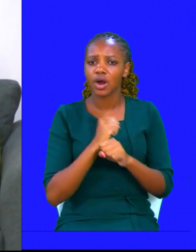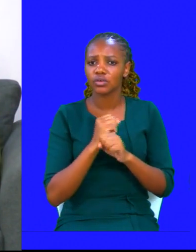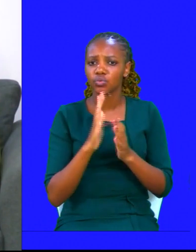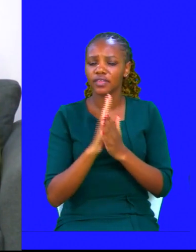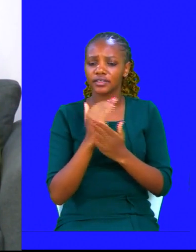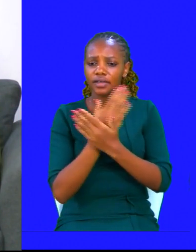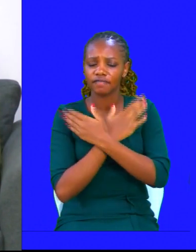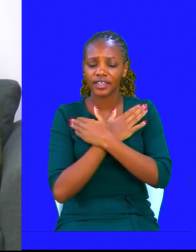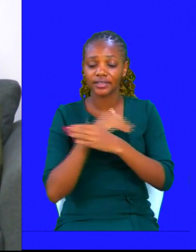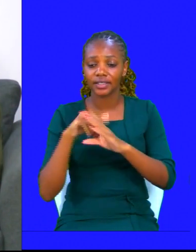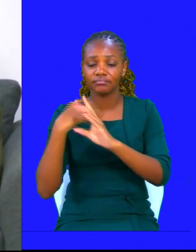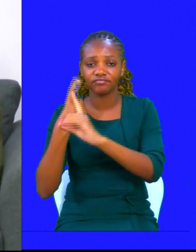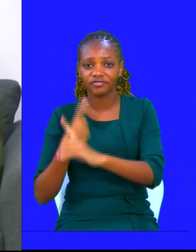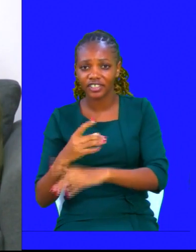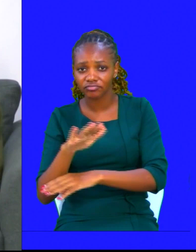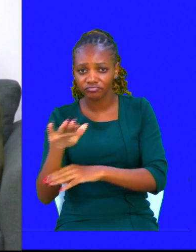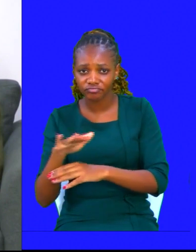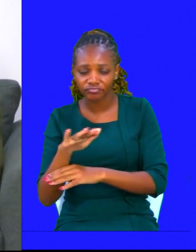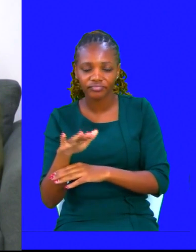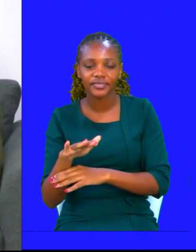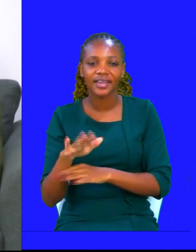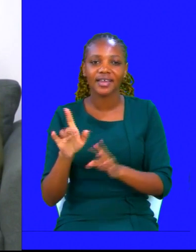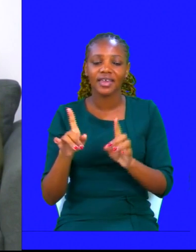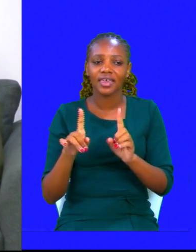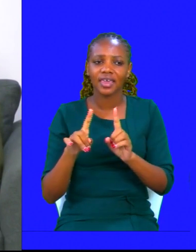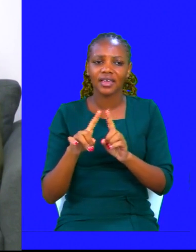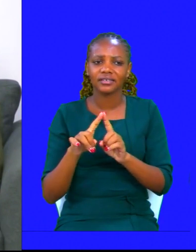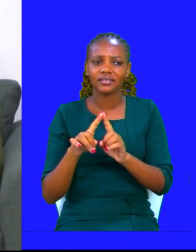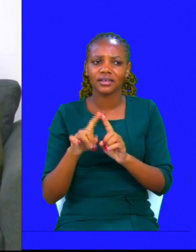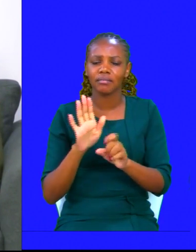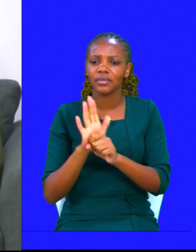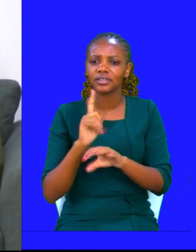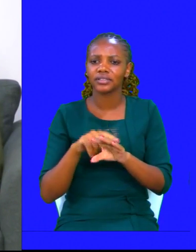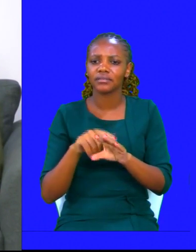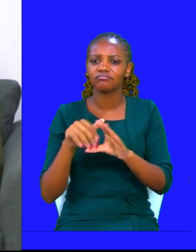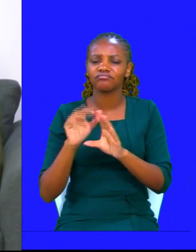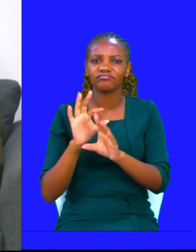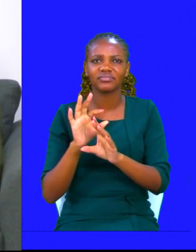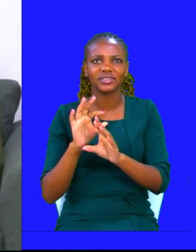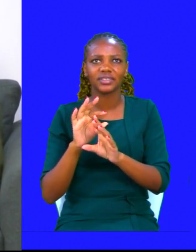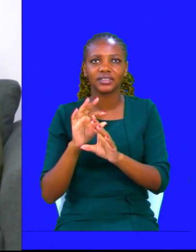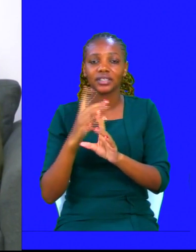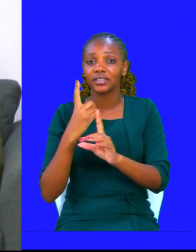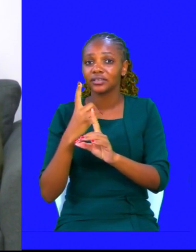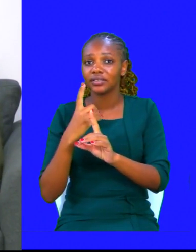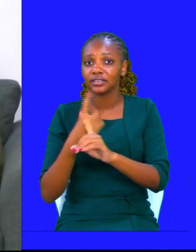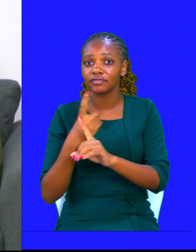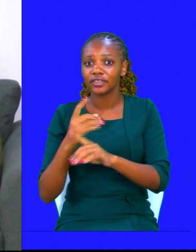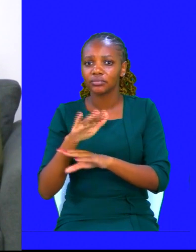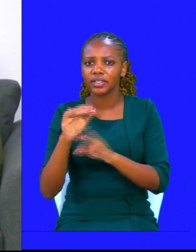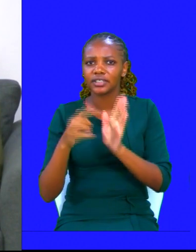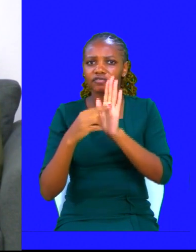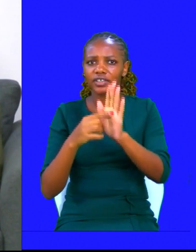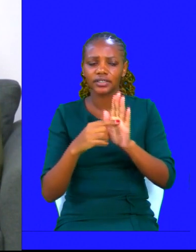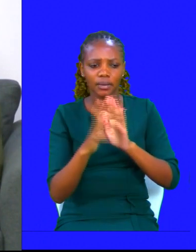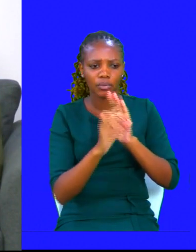different areas, and I've really mostly in different ghettos. There's a place, Mukurubajenga, in